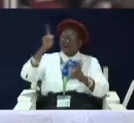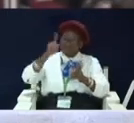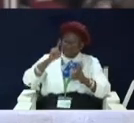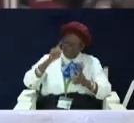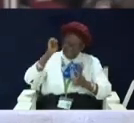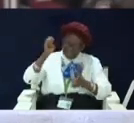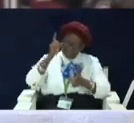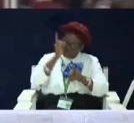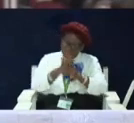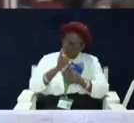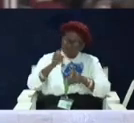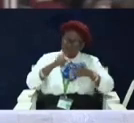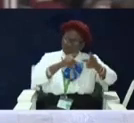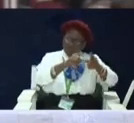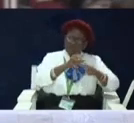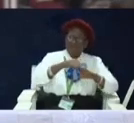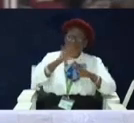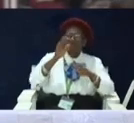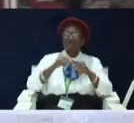away.